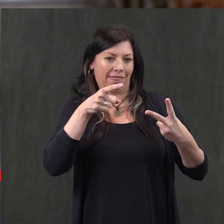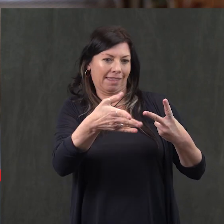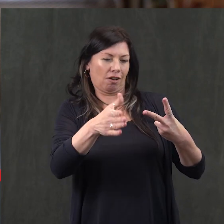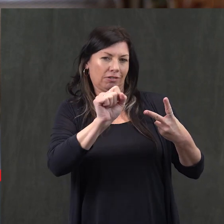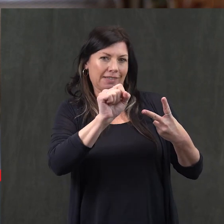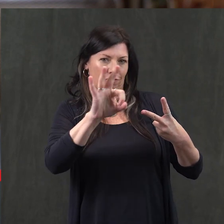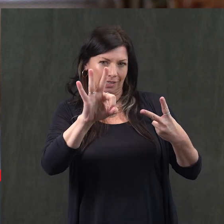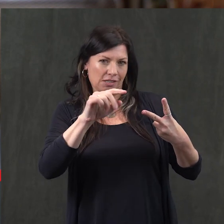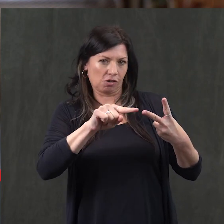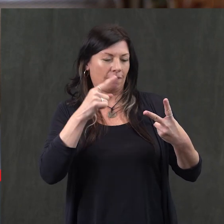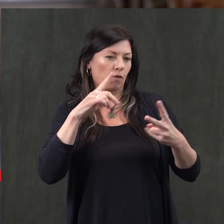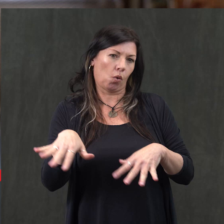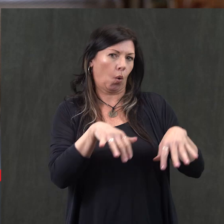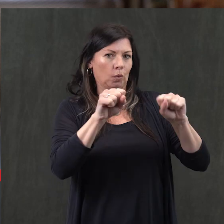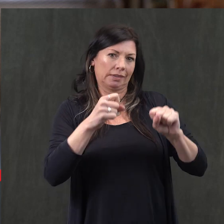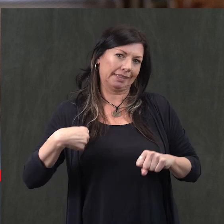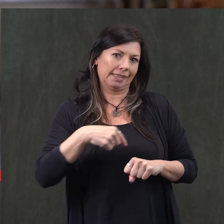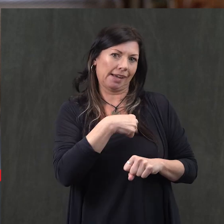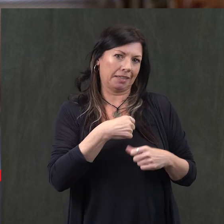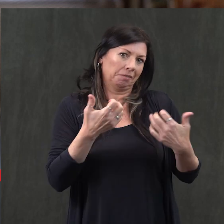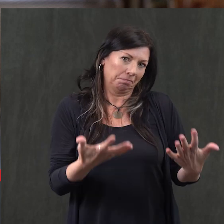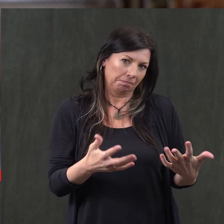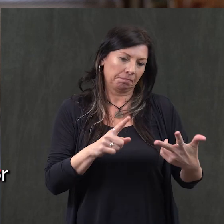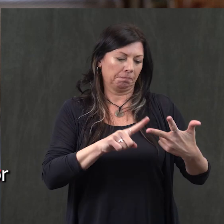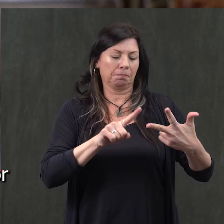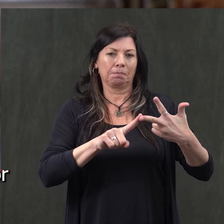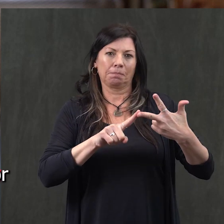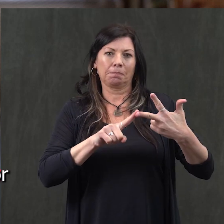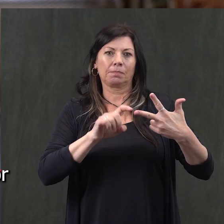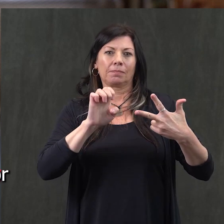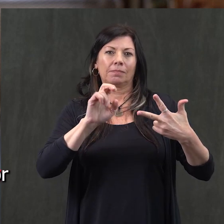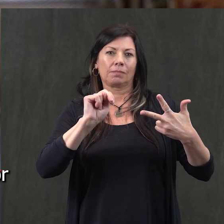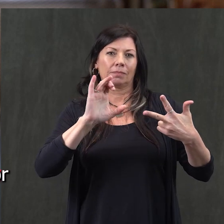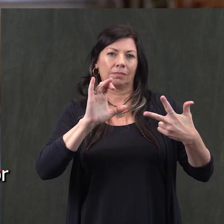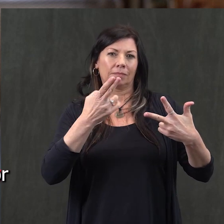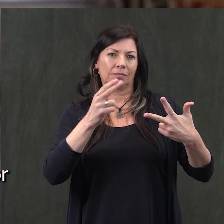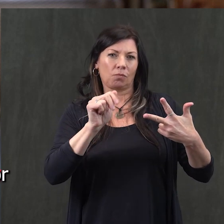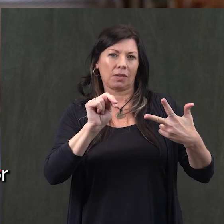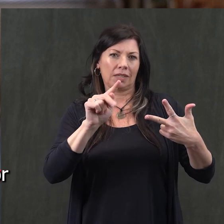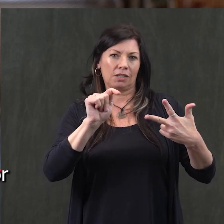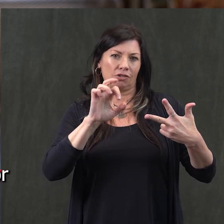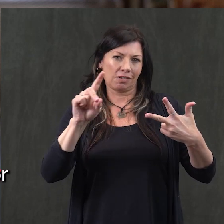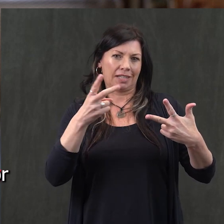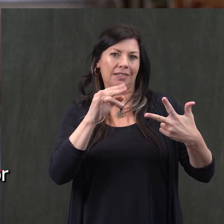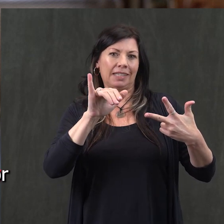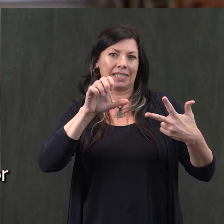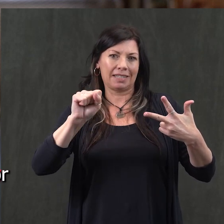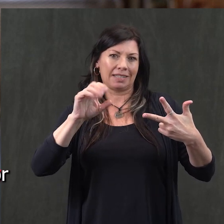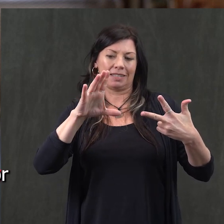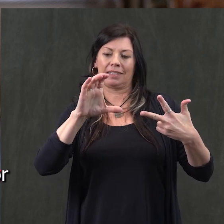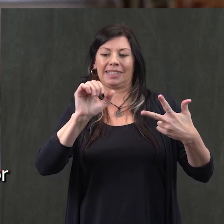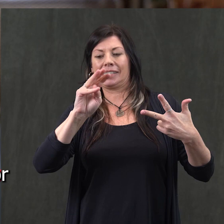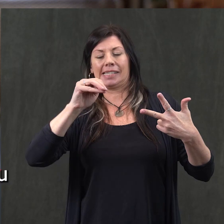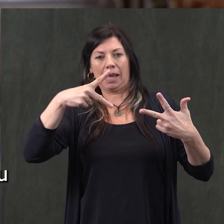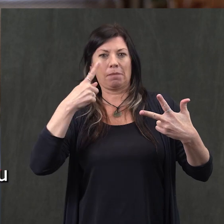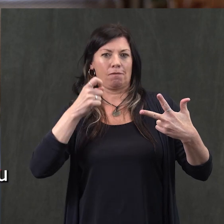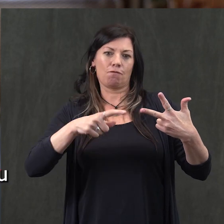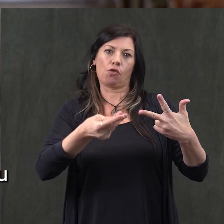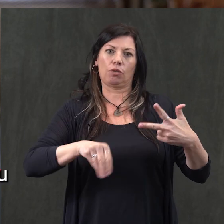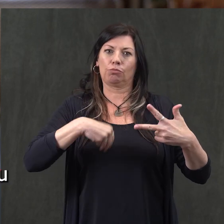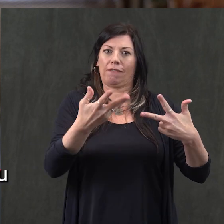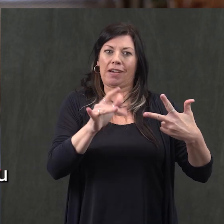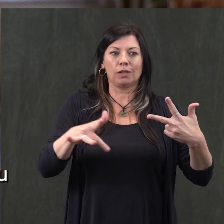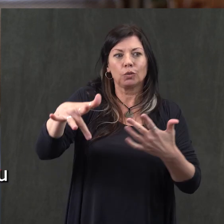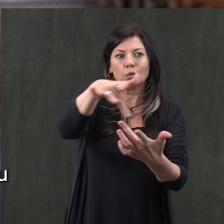for hosting us, and Enchanted Hills Camp for giving us the tour. So just a